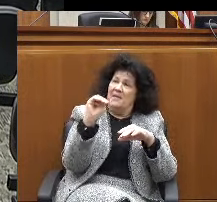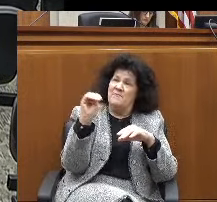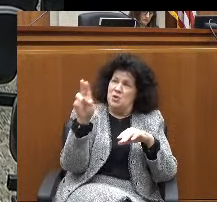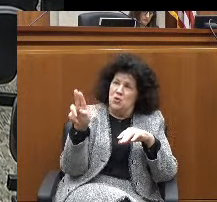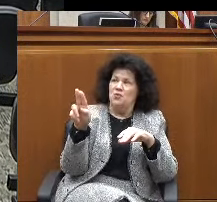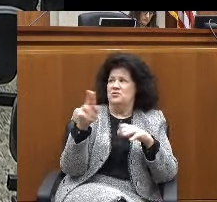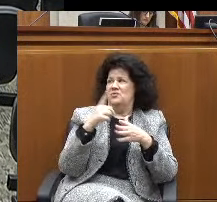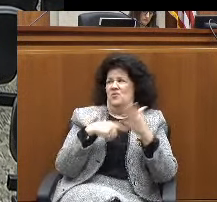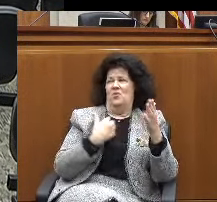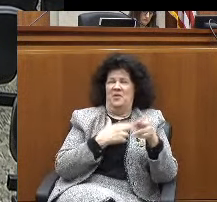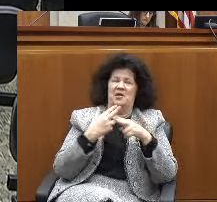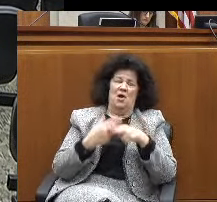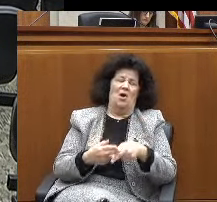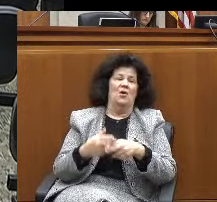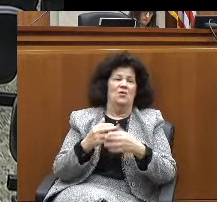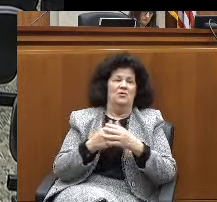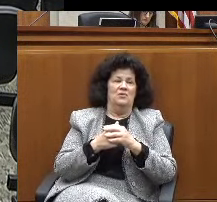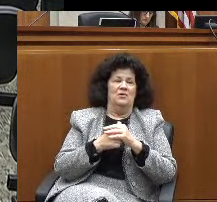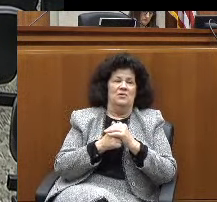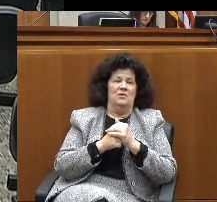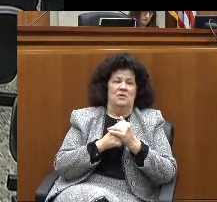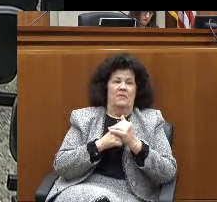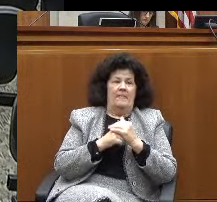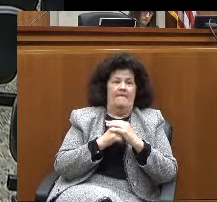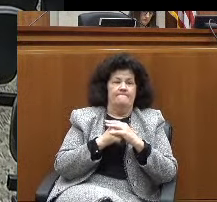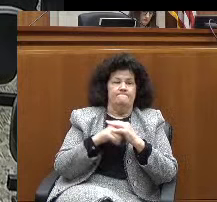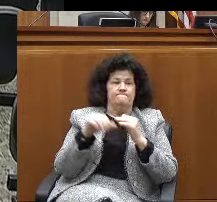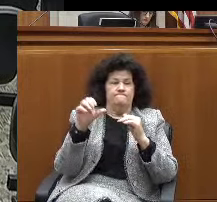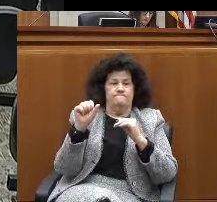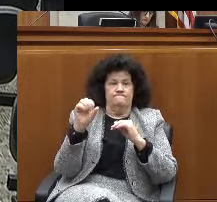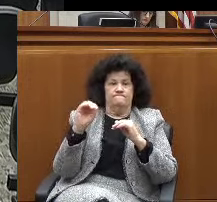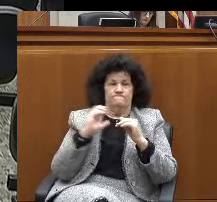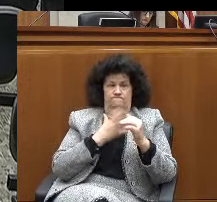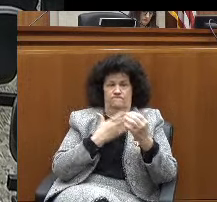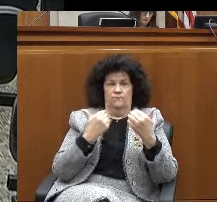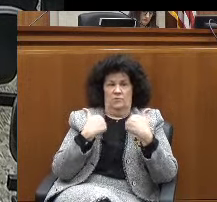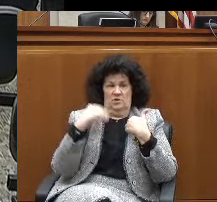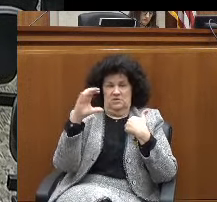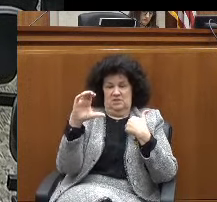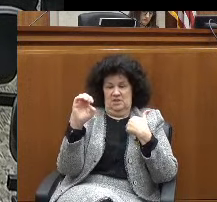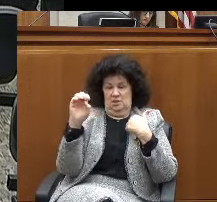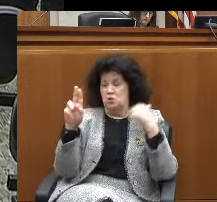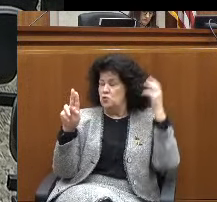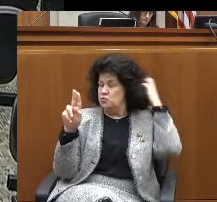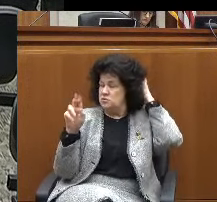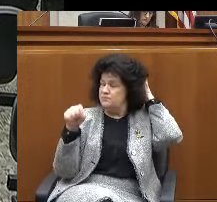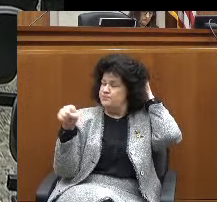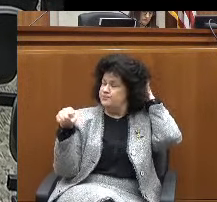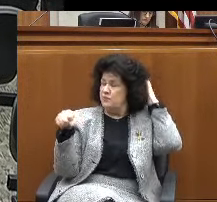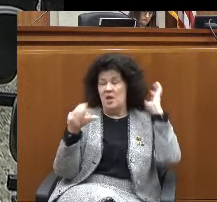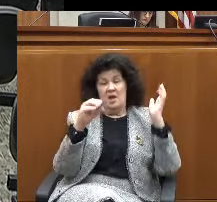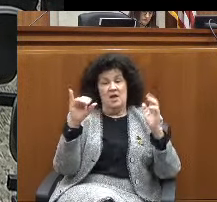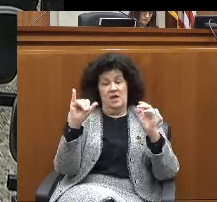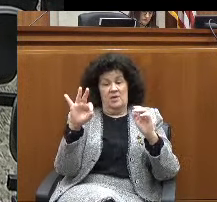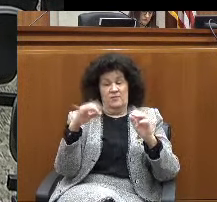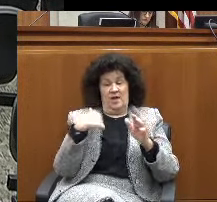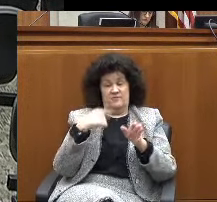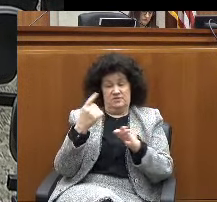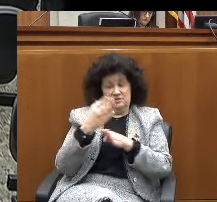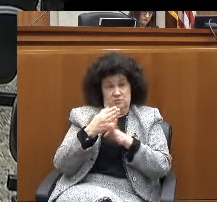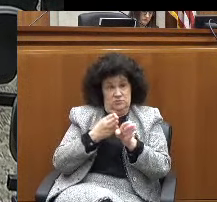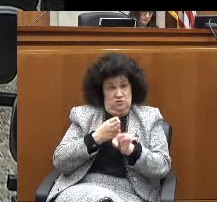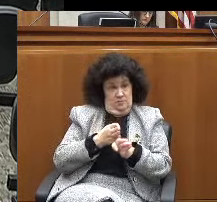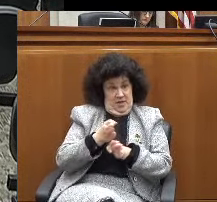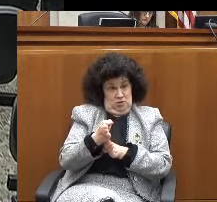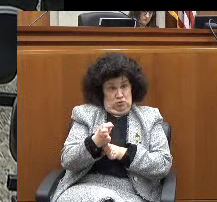for the positions. Okay. So yes, we do have CEUs. And then if there's like a specialty that we're